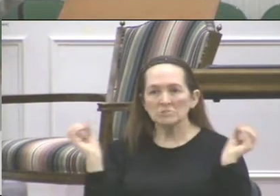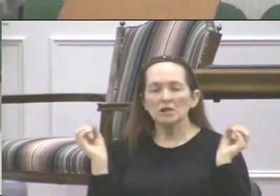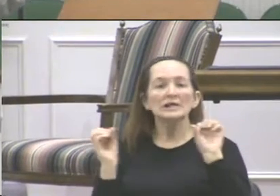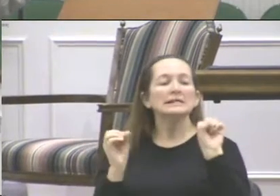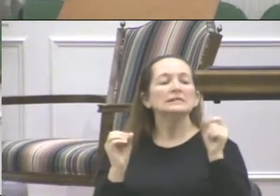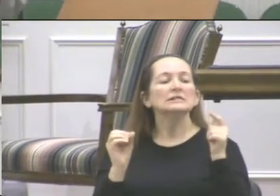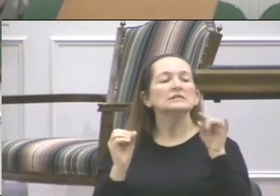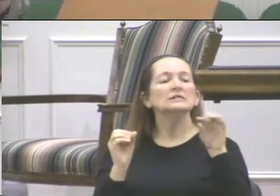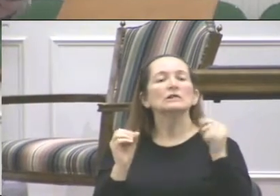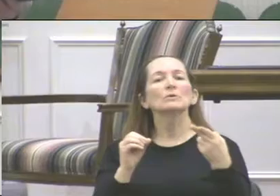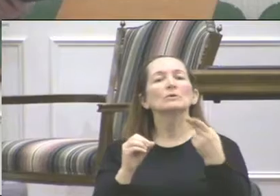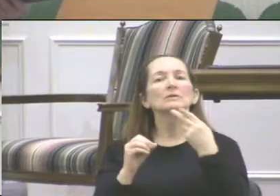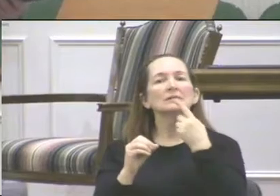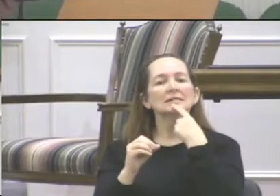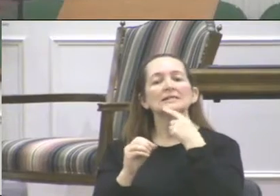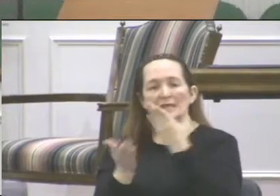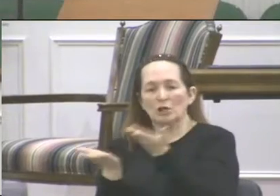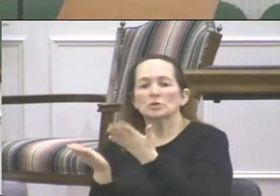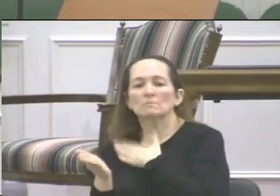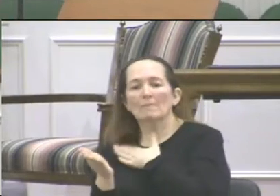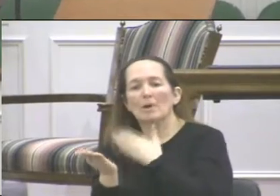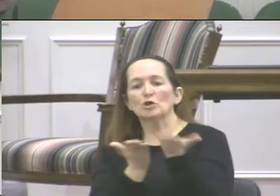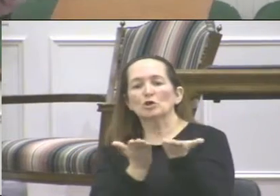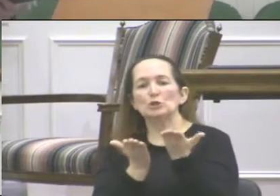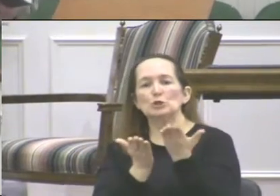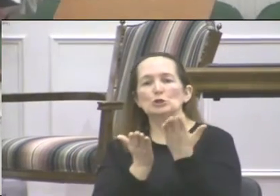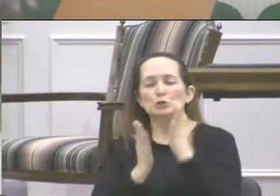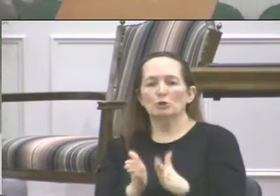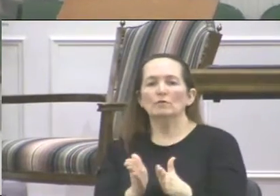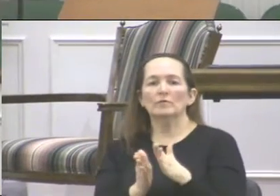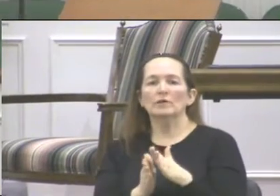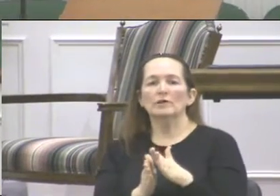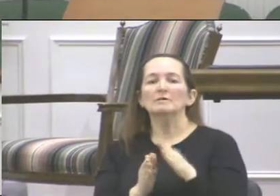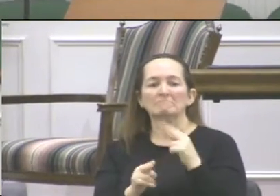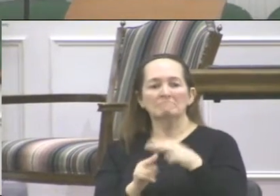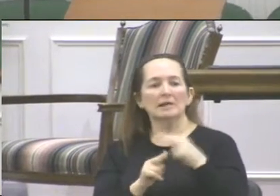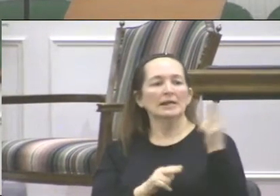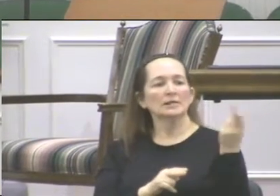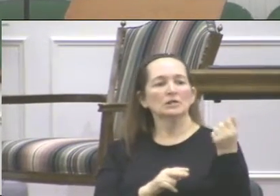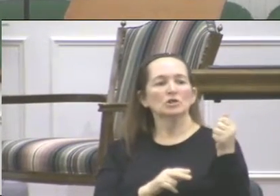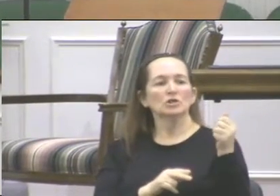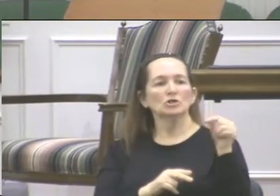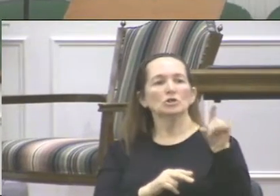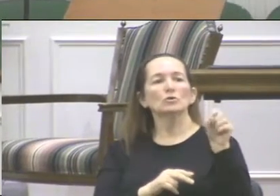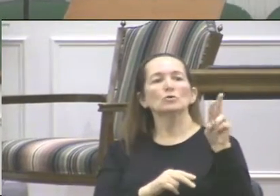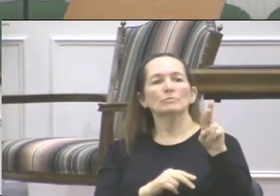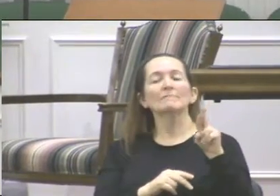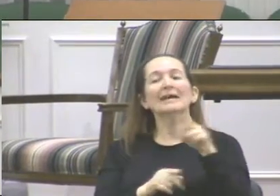So Sarah says, well, here's Hagar, my servant. That would be acceptable.